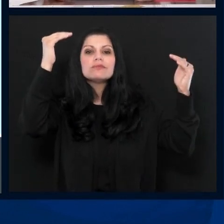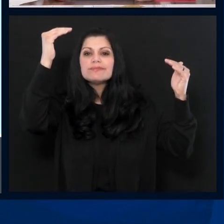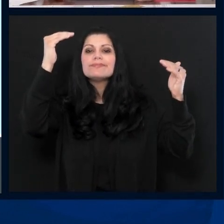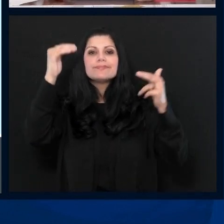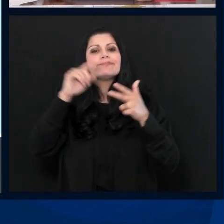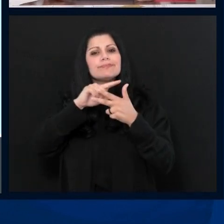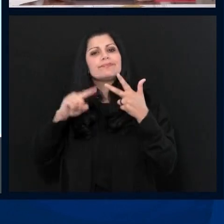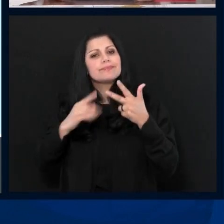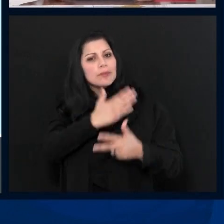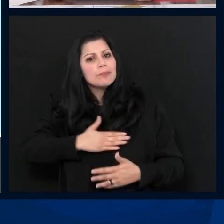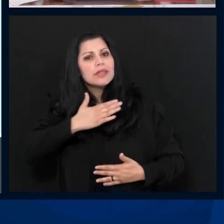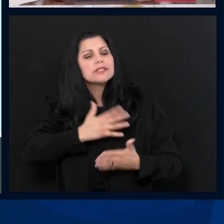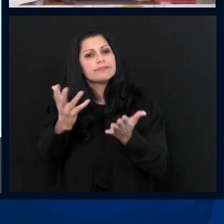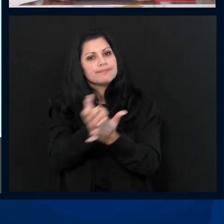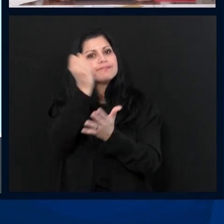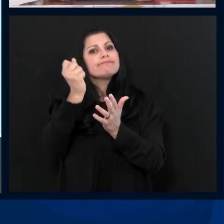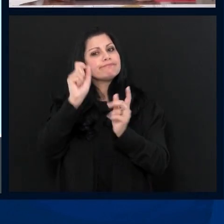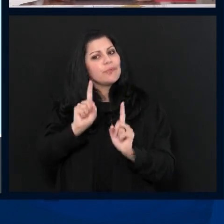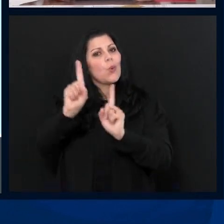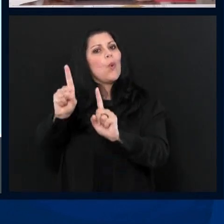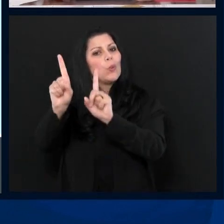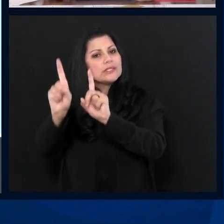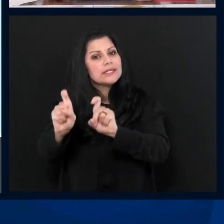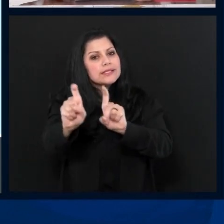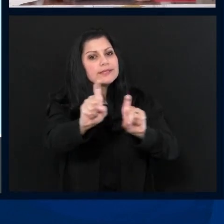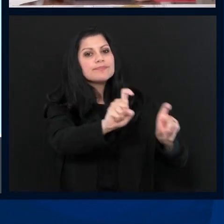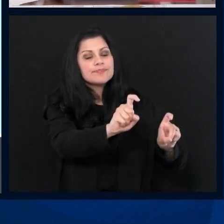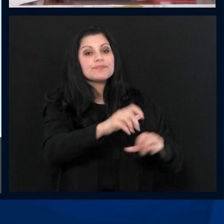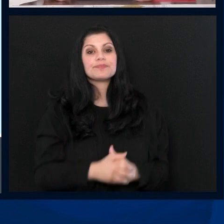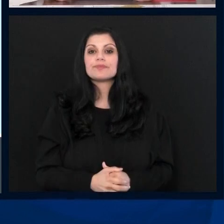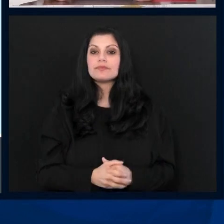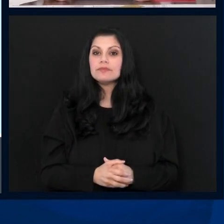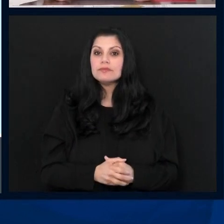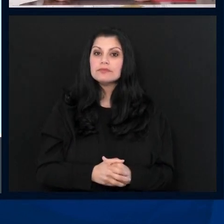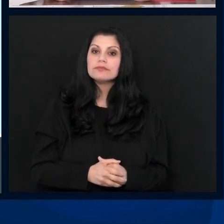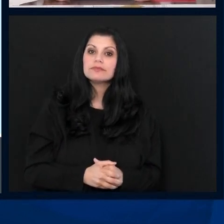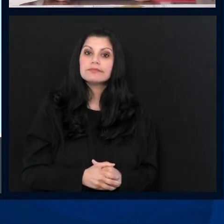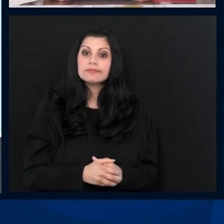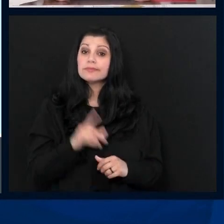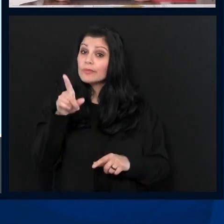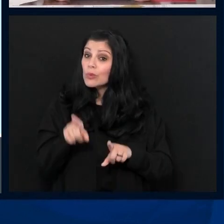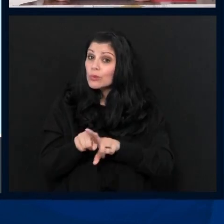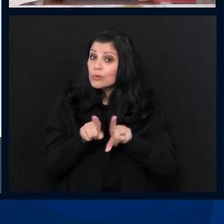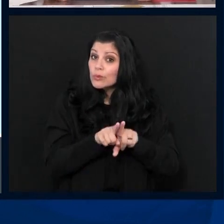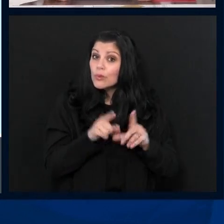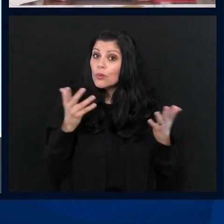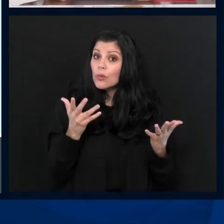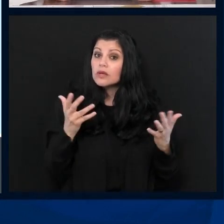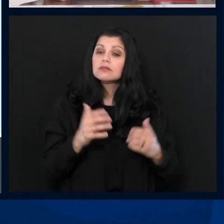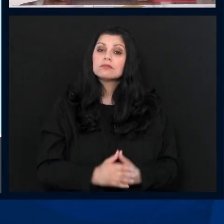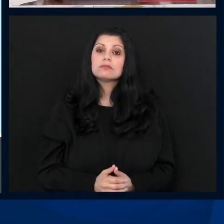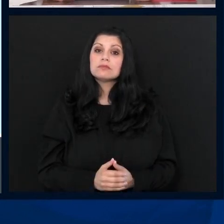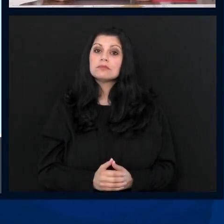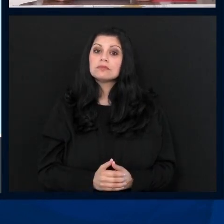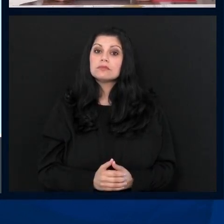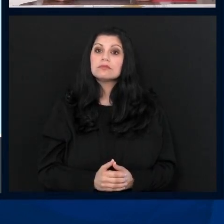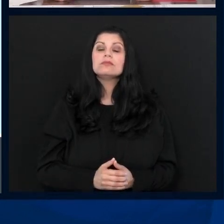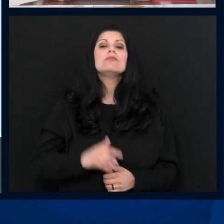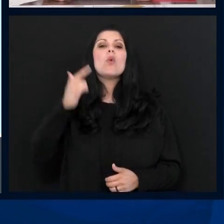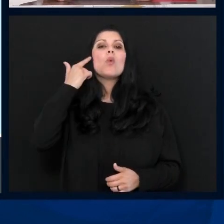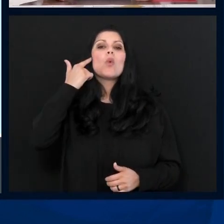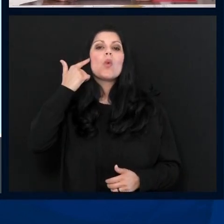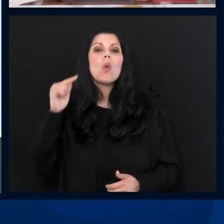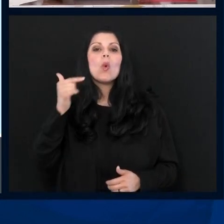rather, to get out and get tested. Now, in addition to that, counties that are in the